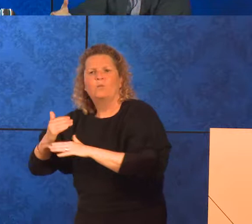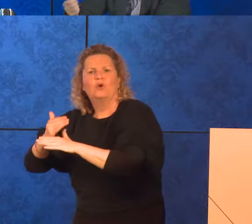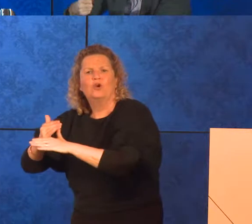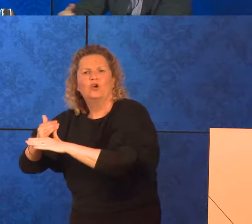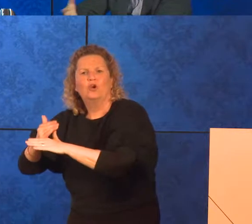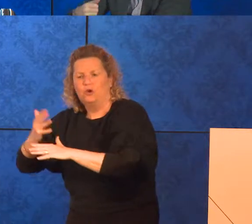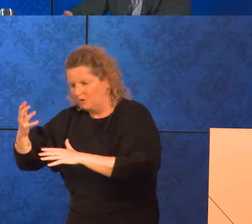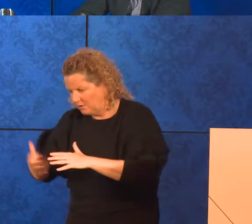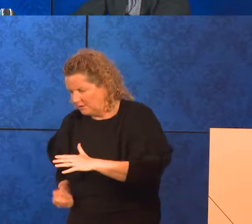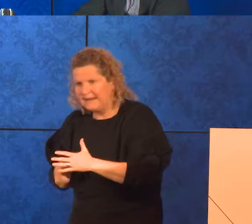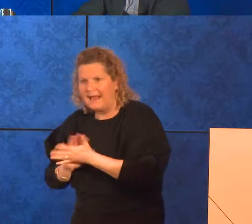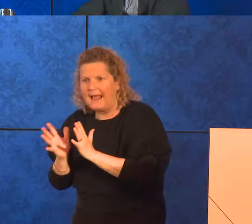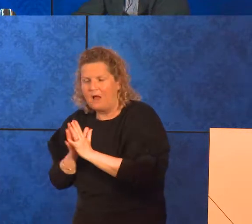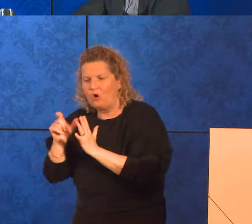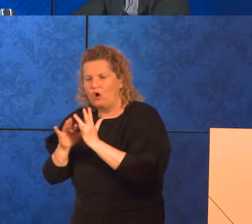and take away commissions.